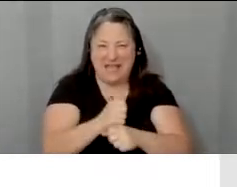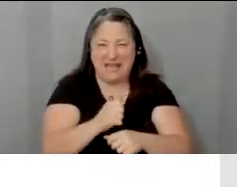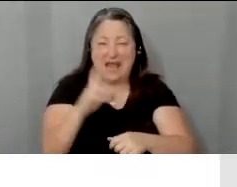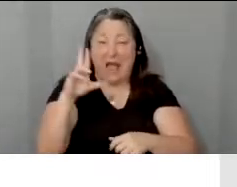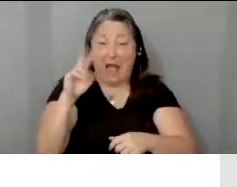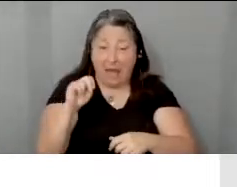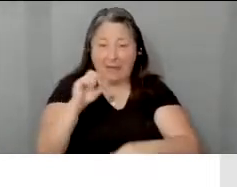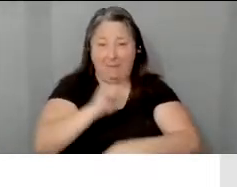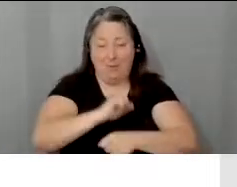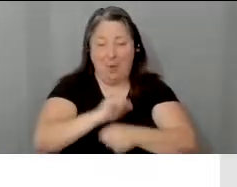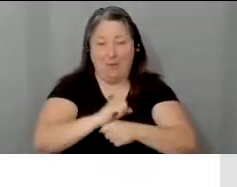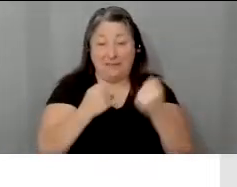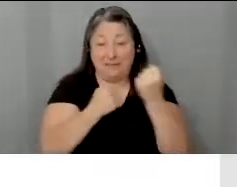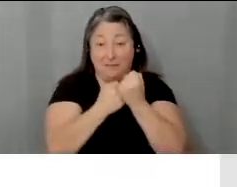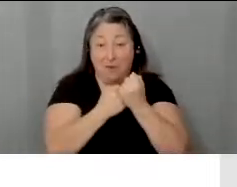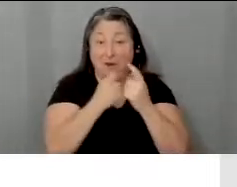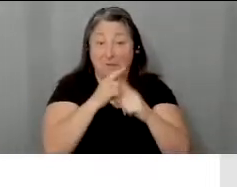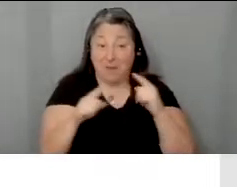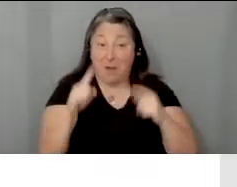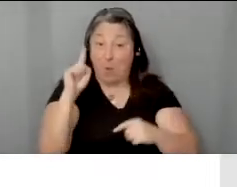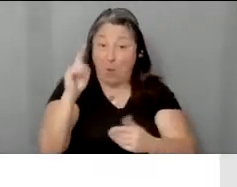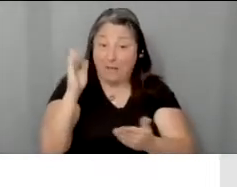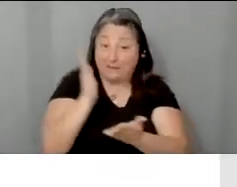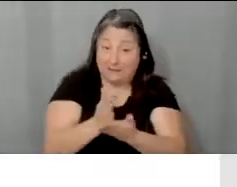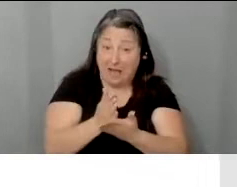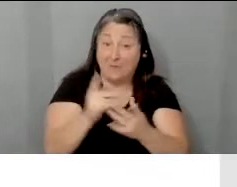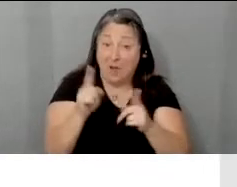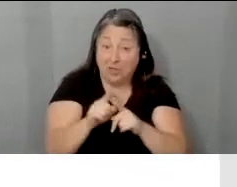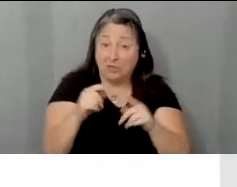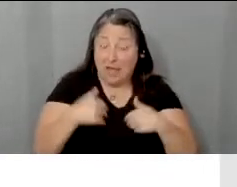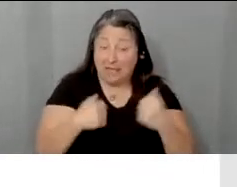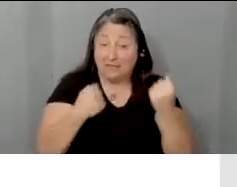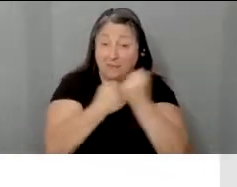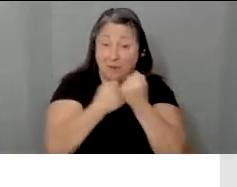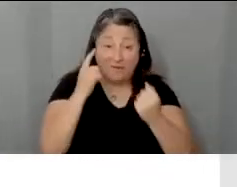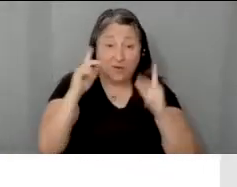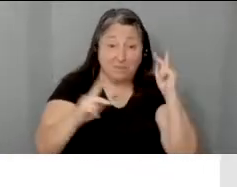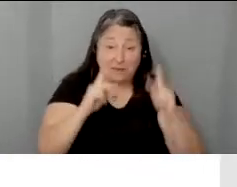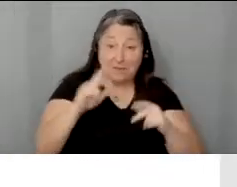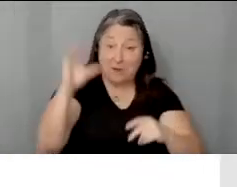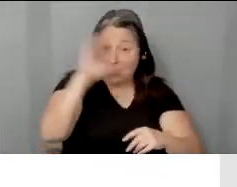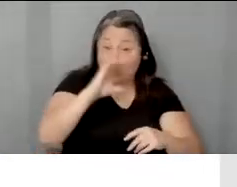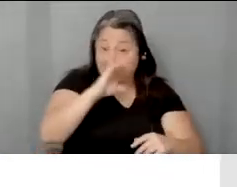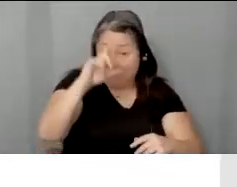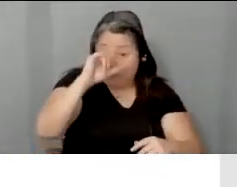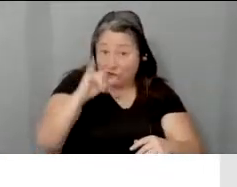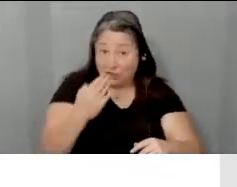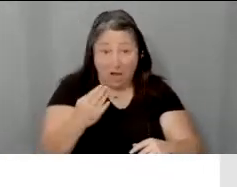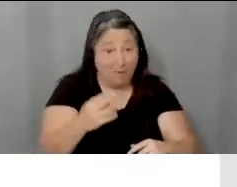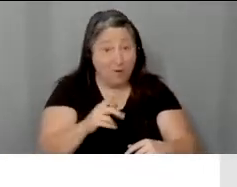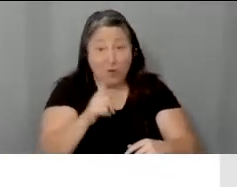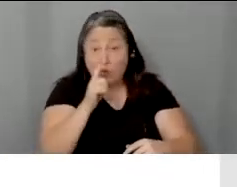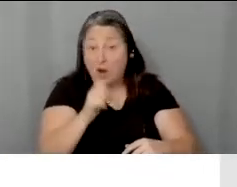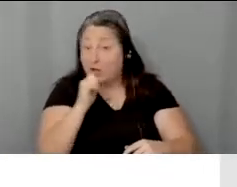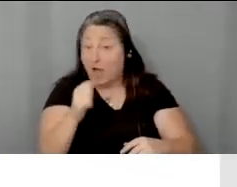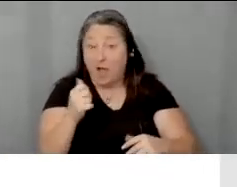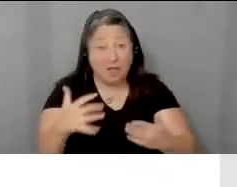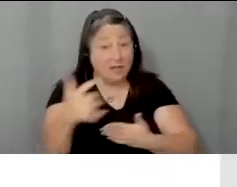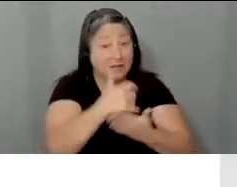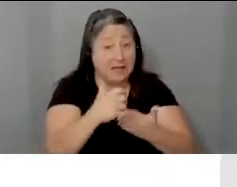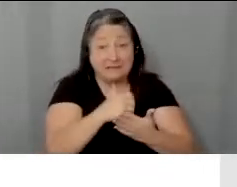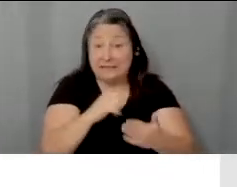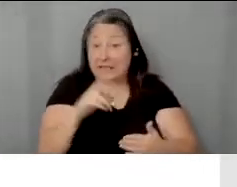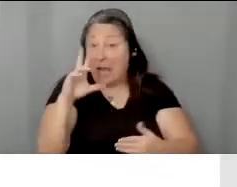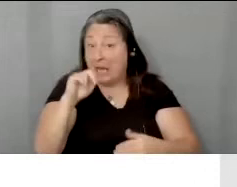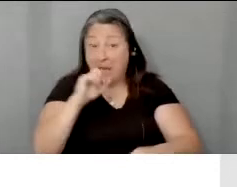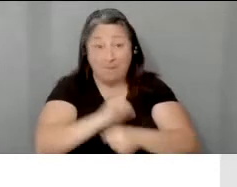also do have support for job seekers who are not necessarily collecting unemployment compensation.